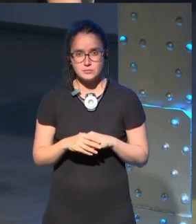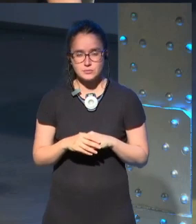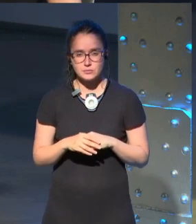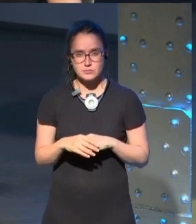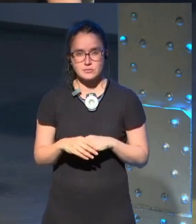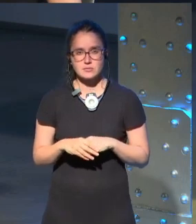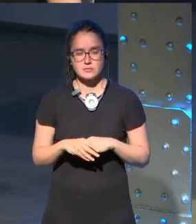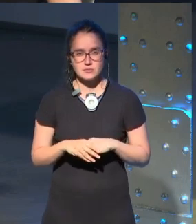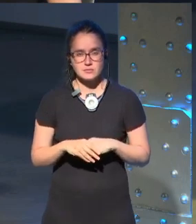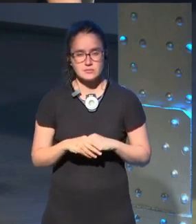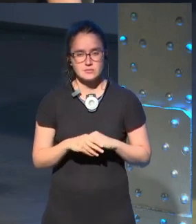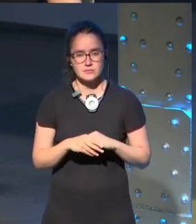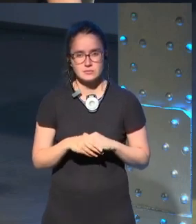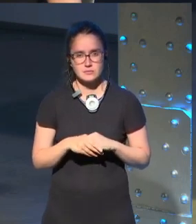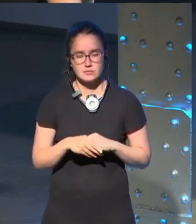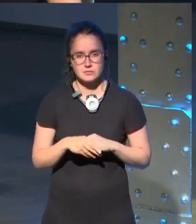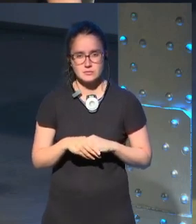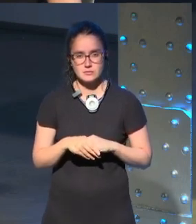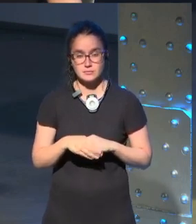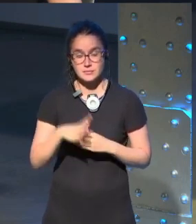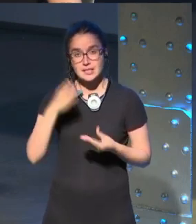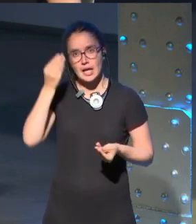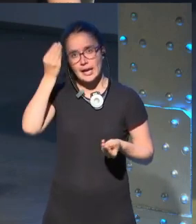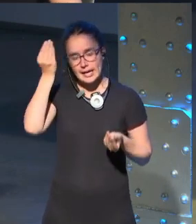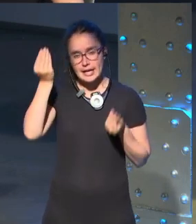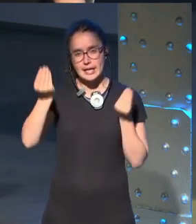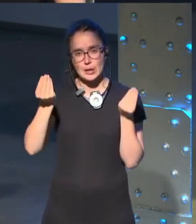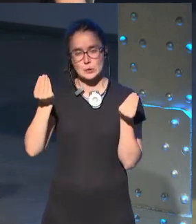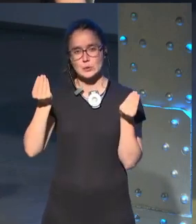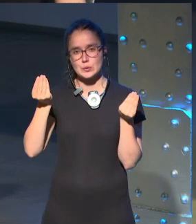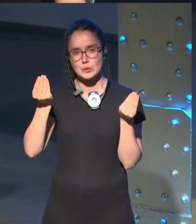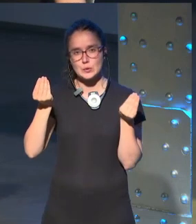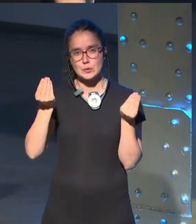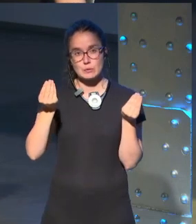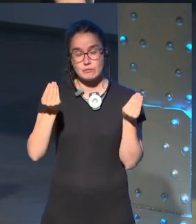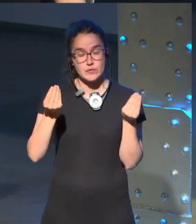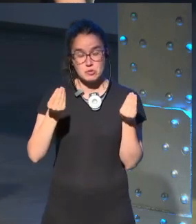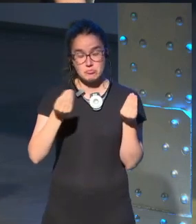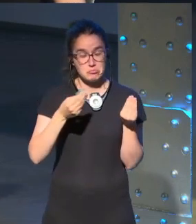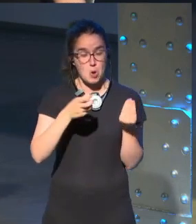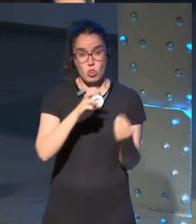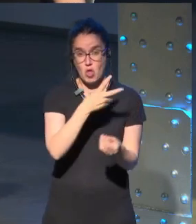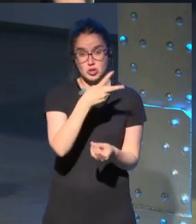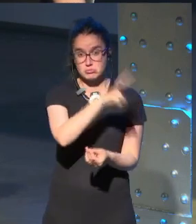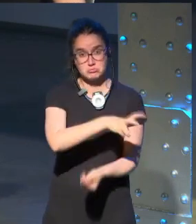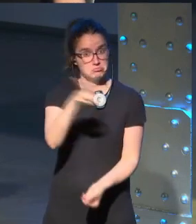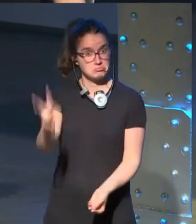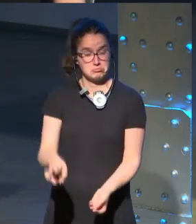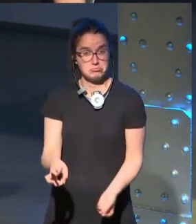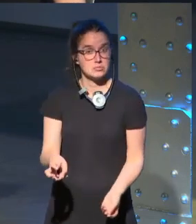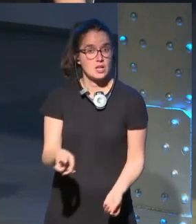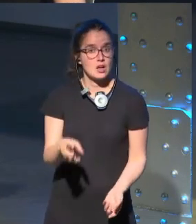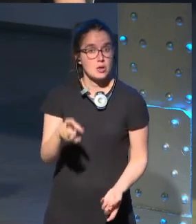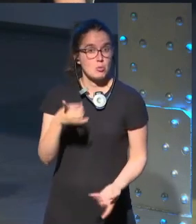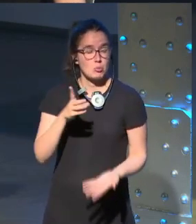I think probably I've done a bit of both of that. I mean, I've had ideas that made it onto my little pile of